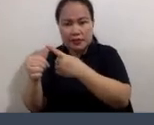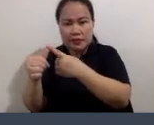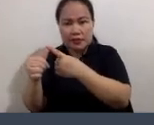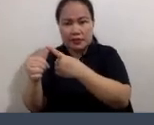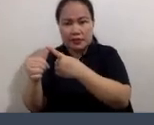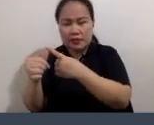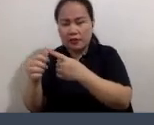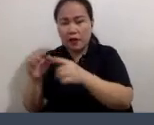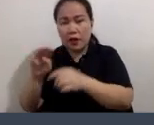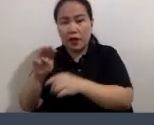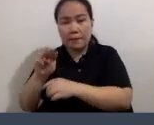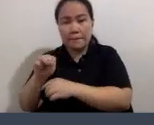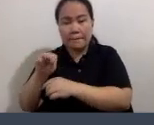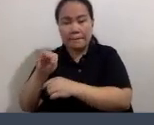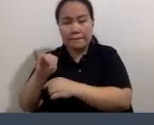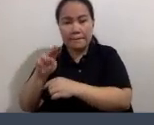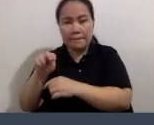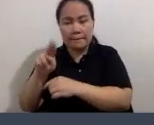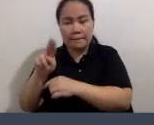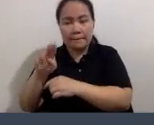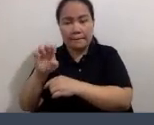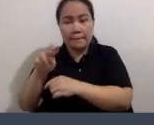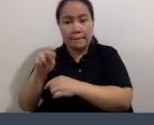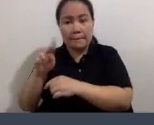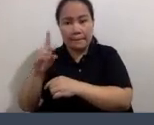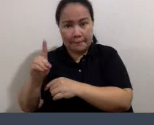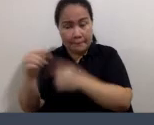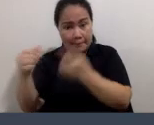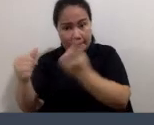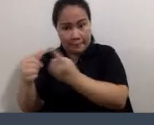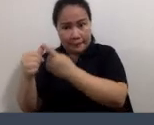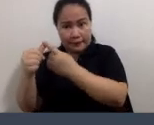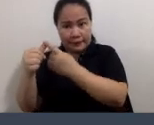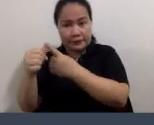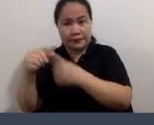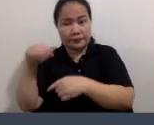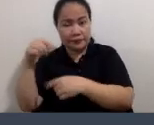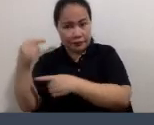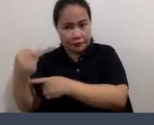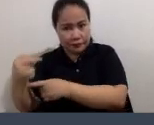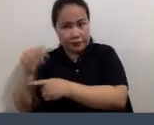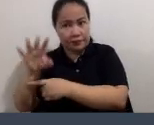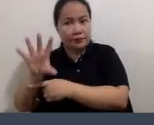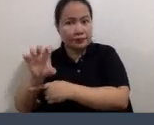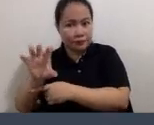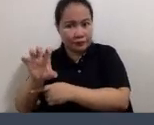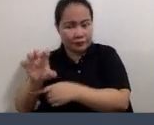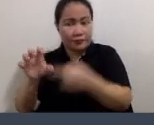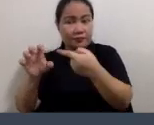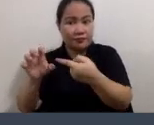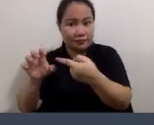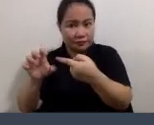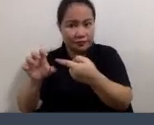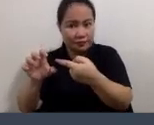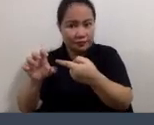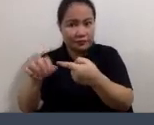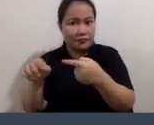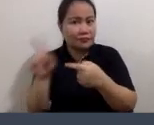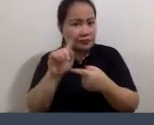ang inyong minuend. Okay? So, yan ang magiging minuend natin. So, negative